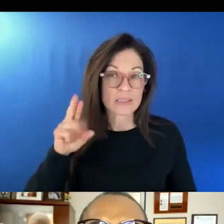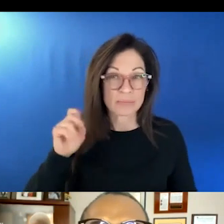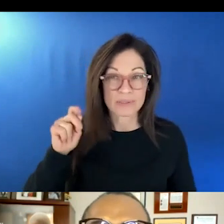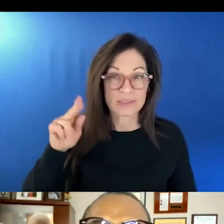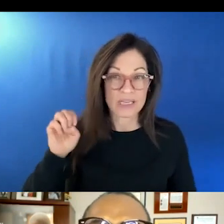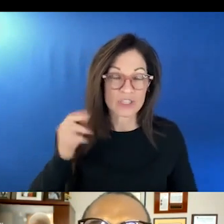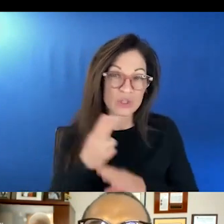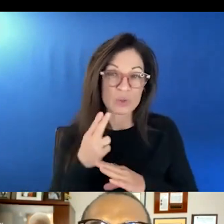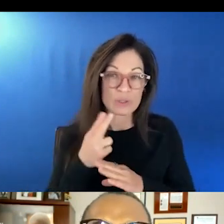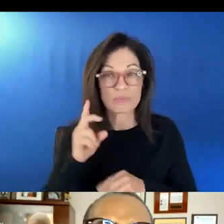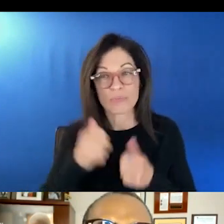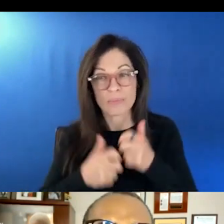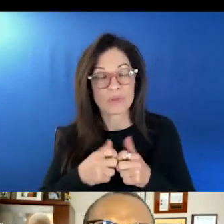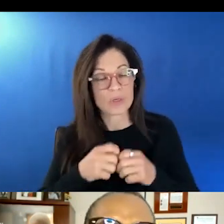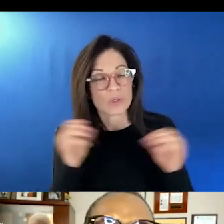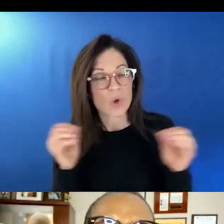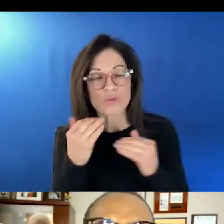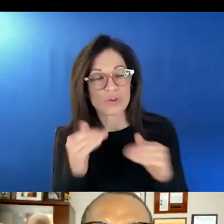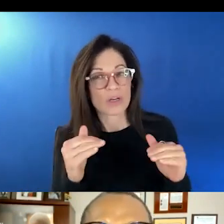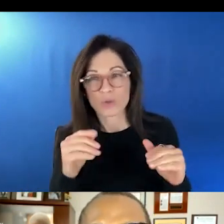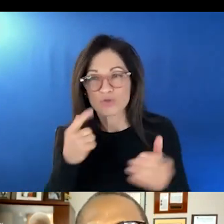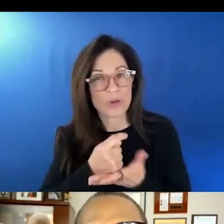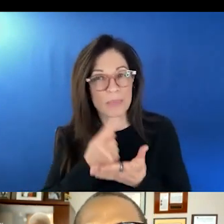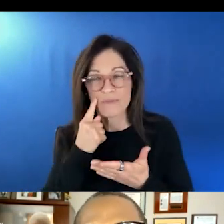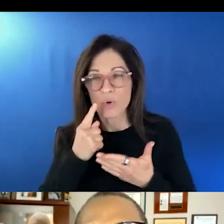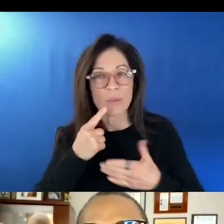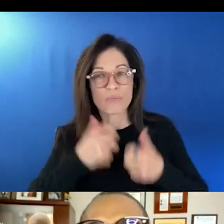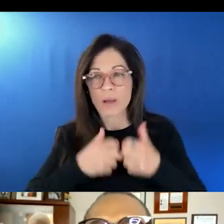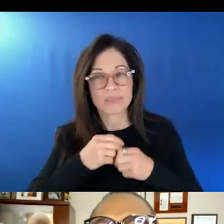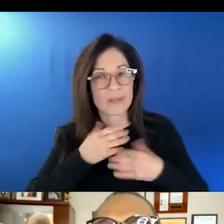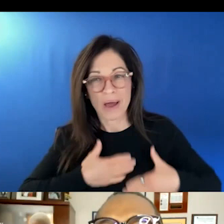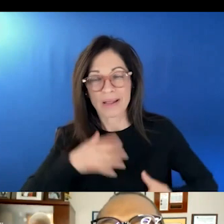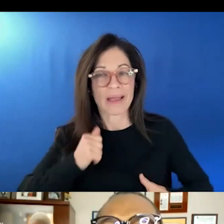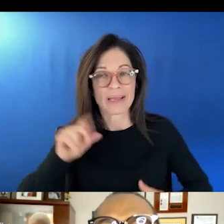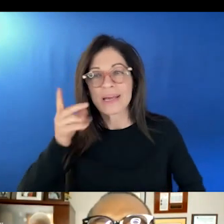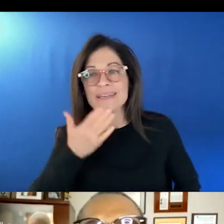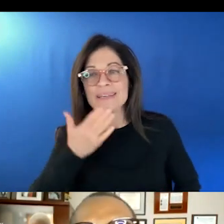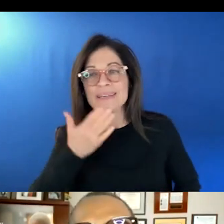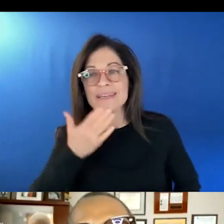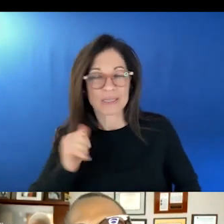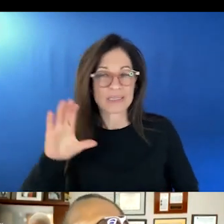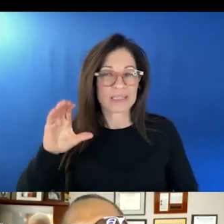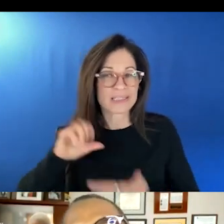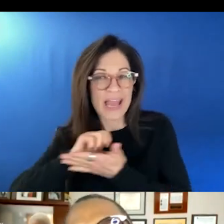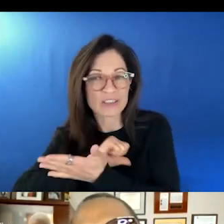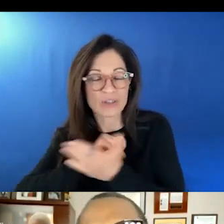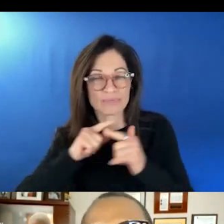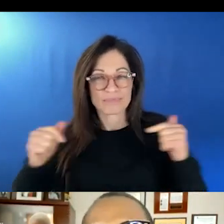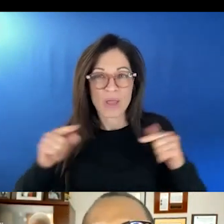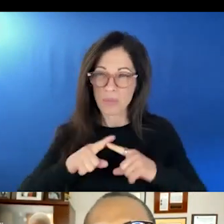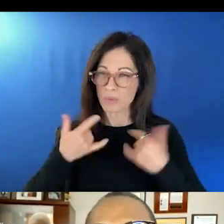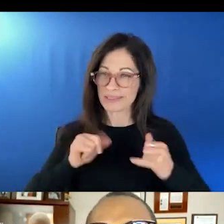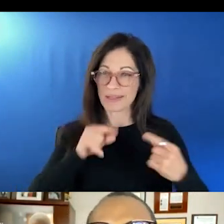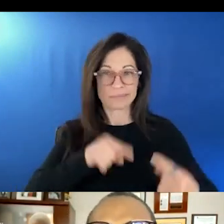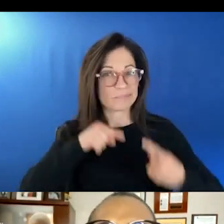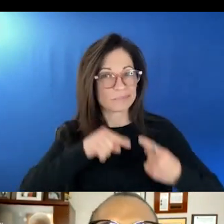more restrictive than treatment for illnesses of the body, such as diabetes and cancer. Yet we continue to struggle with being able to hold payers